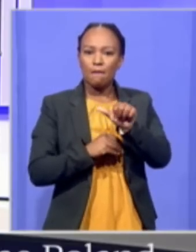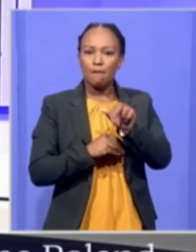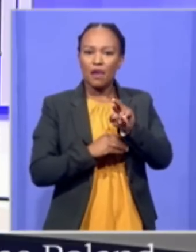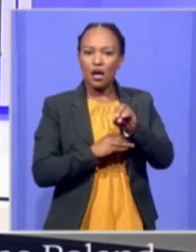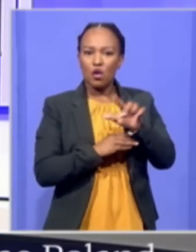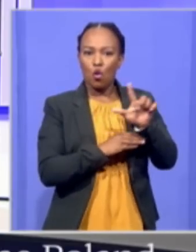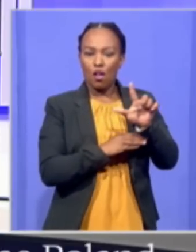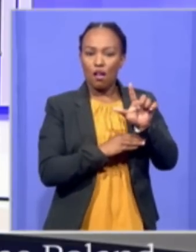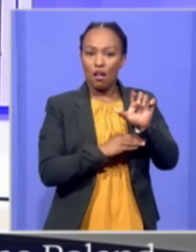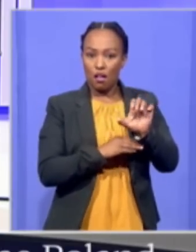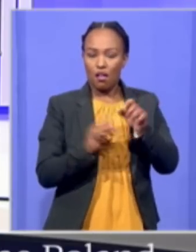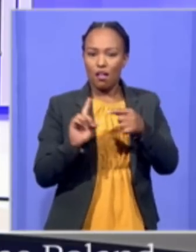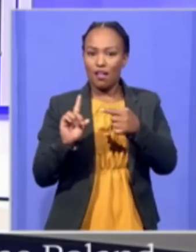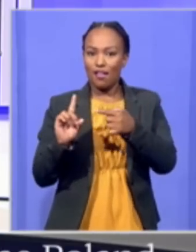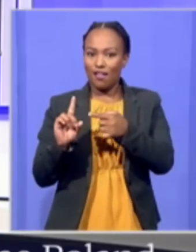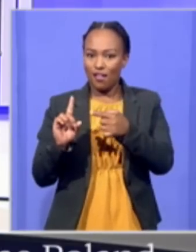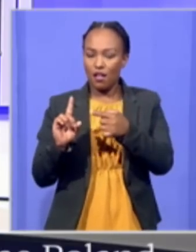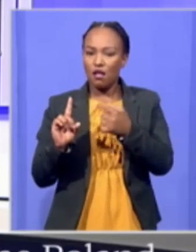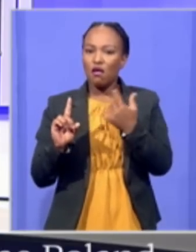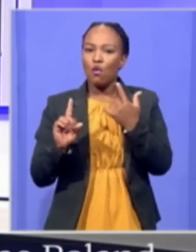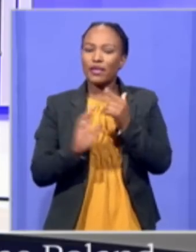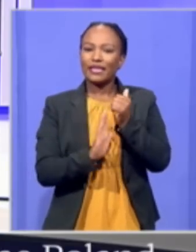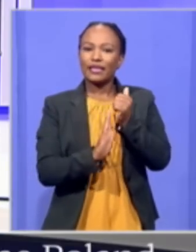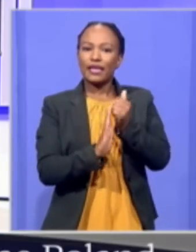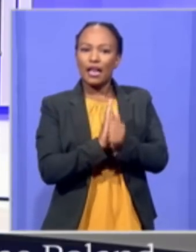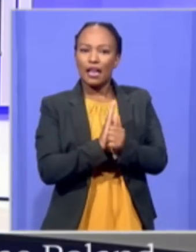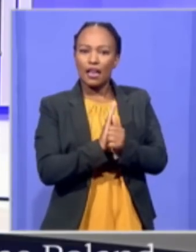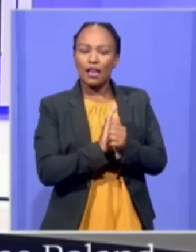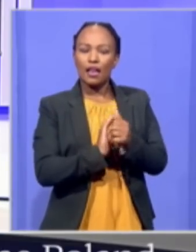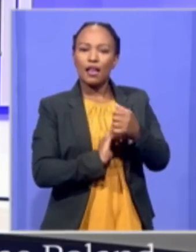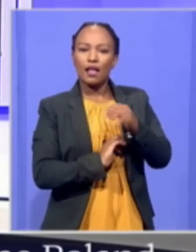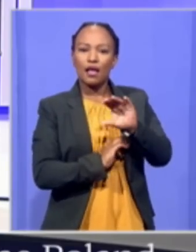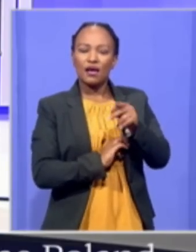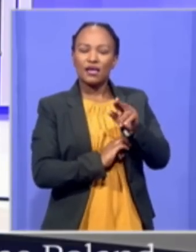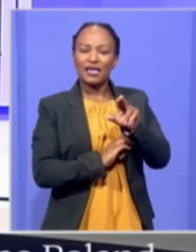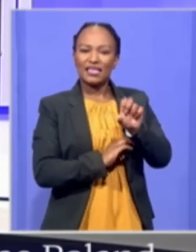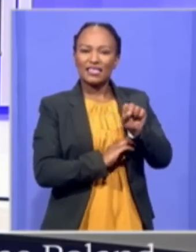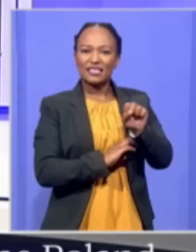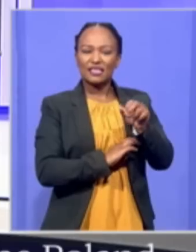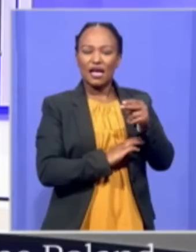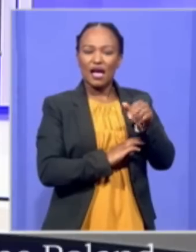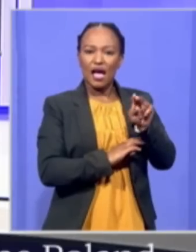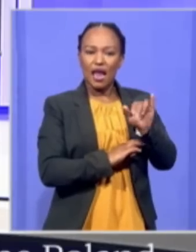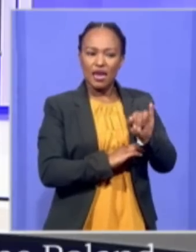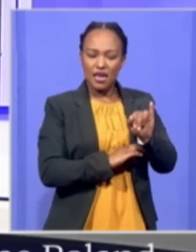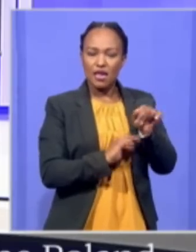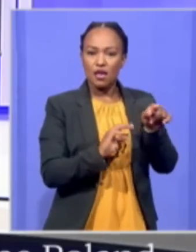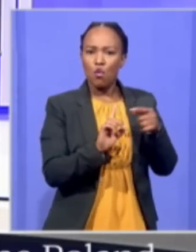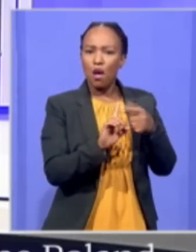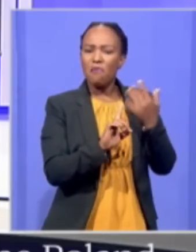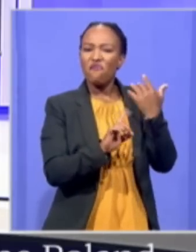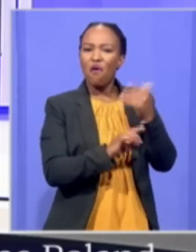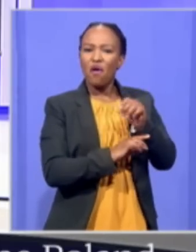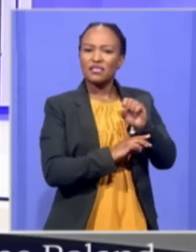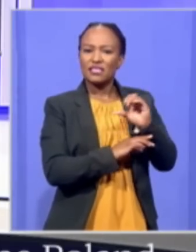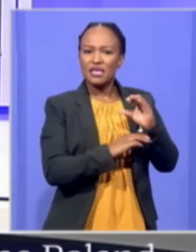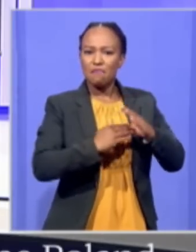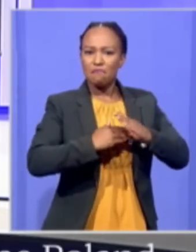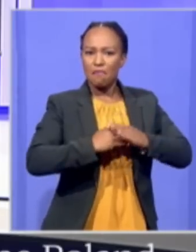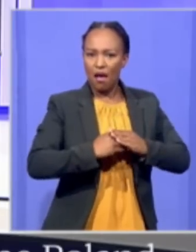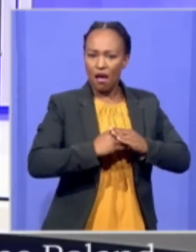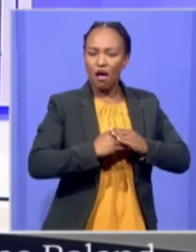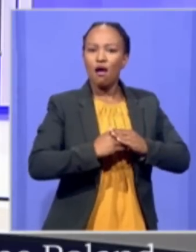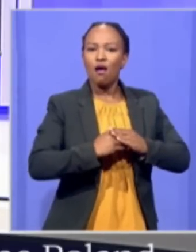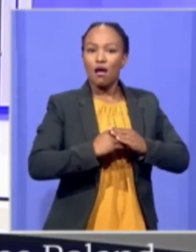wa moetapele wa peleng wa mokgatlo wa makomonisi ka Afrika Borwa SSCP le molwela ditokelo Chris Hani ga bjale o tla leba nageng ya